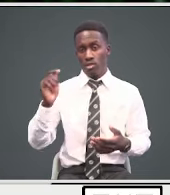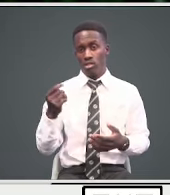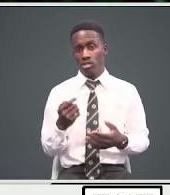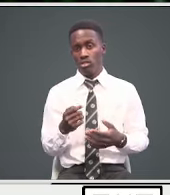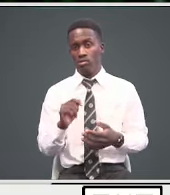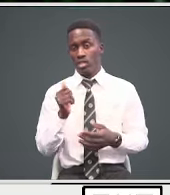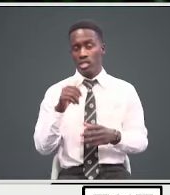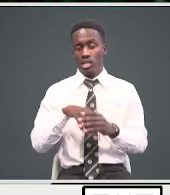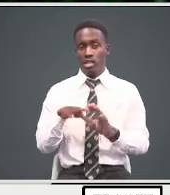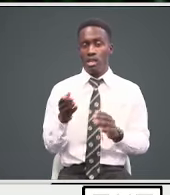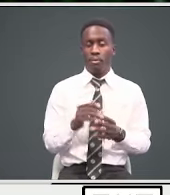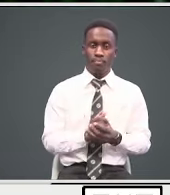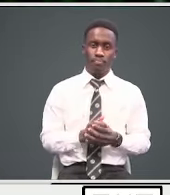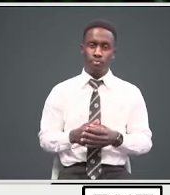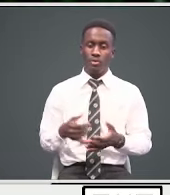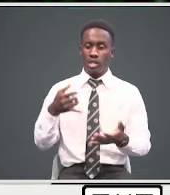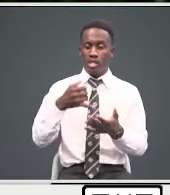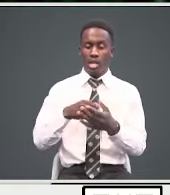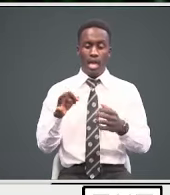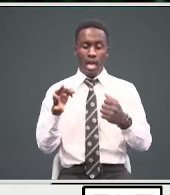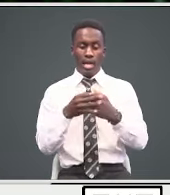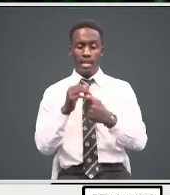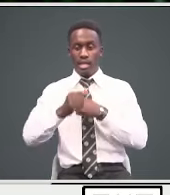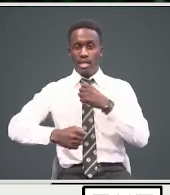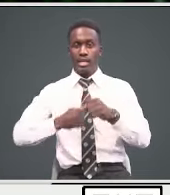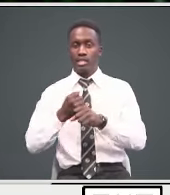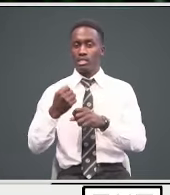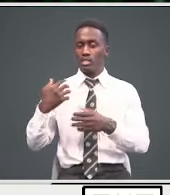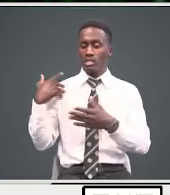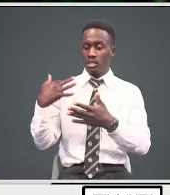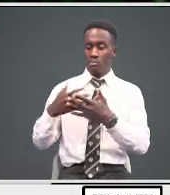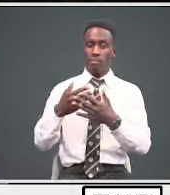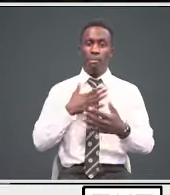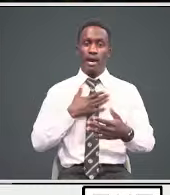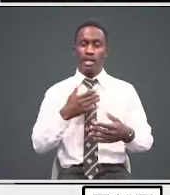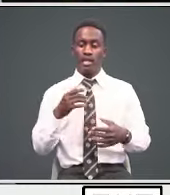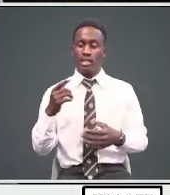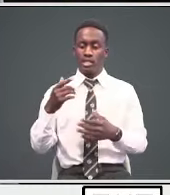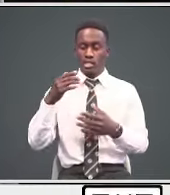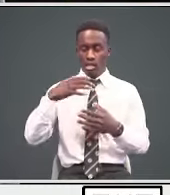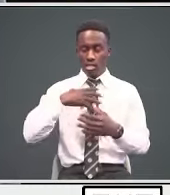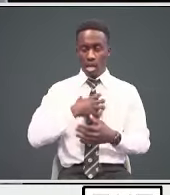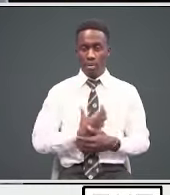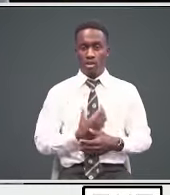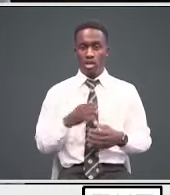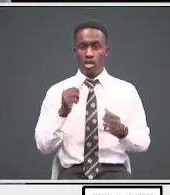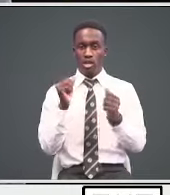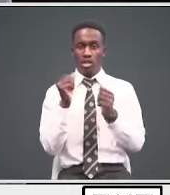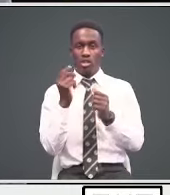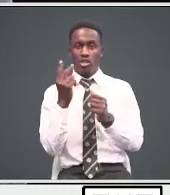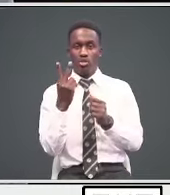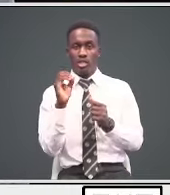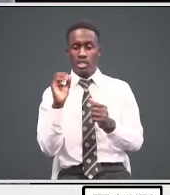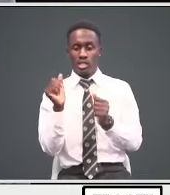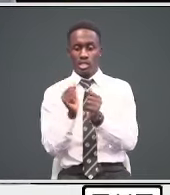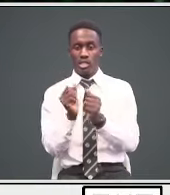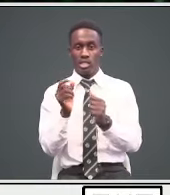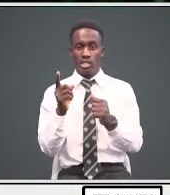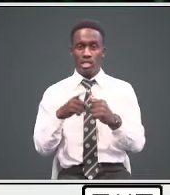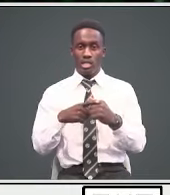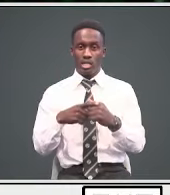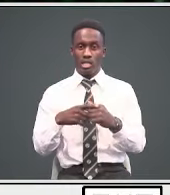It is 8 years since my retirement. My money is still there. 2016 is the last time the Sacco paid in full amount of